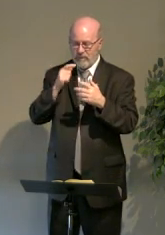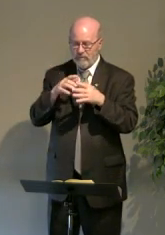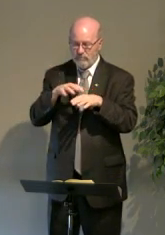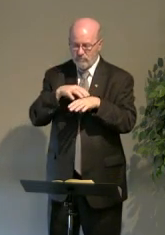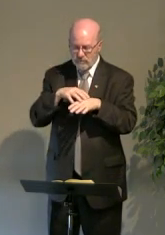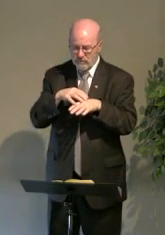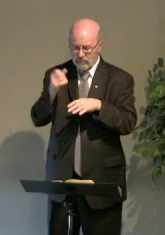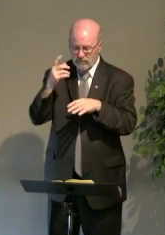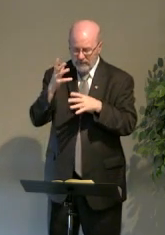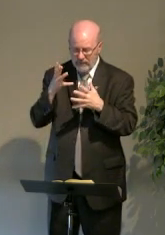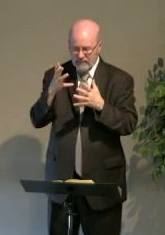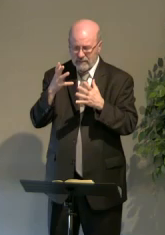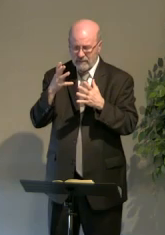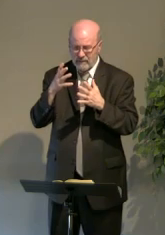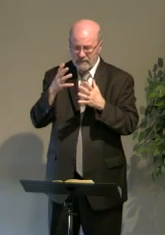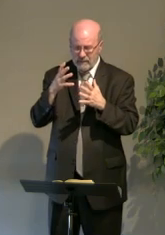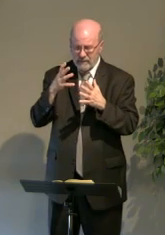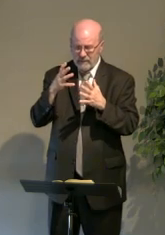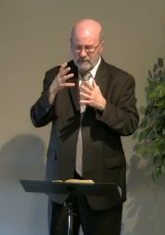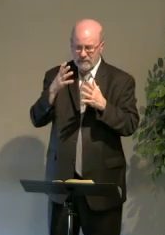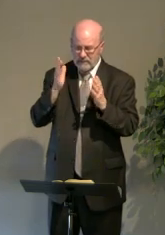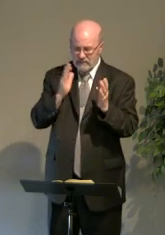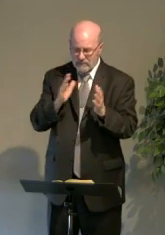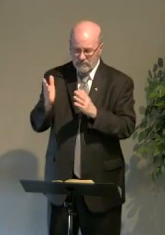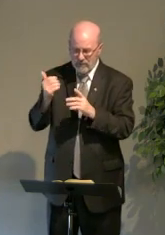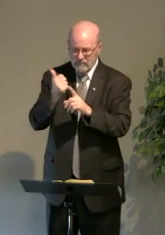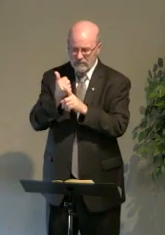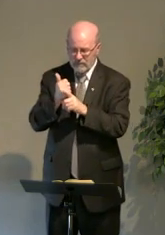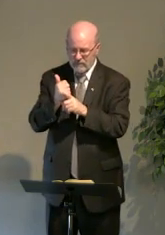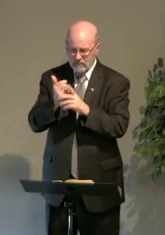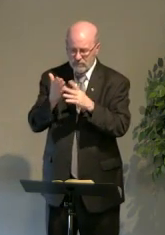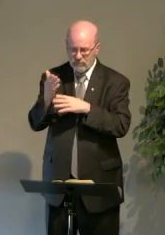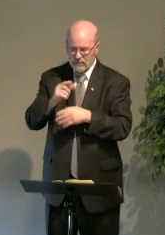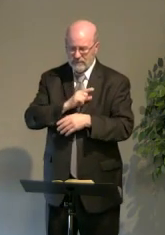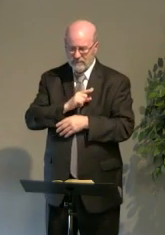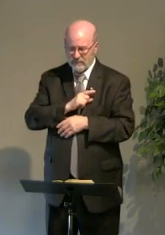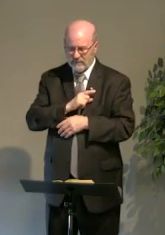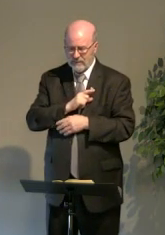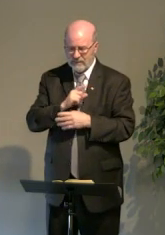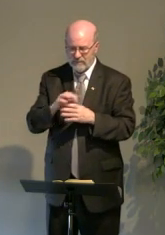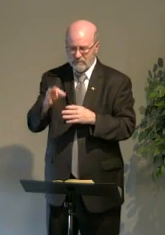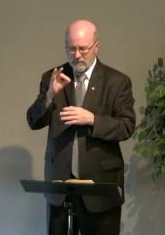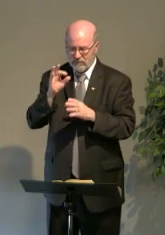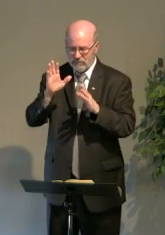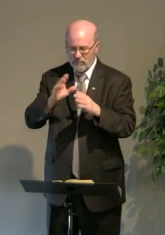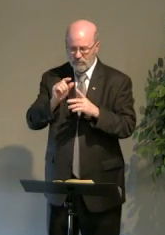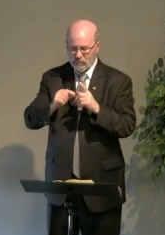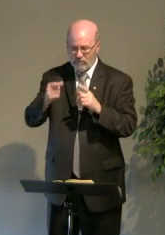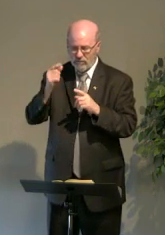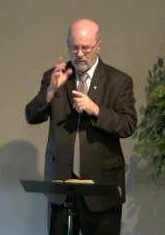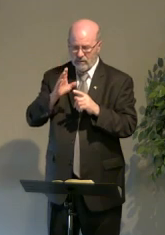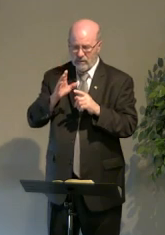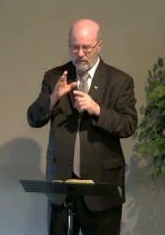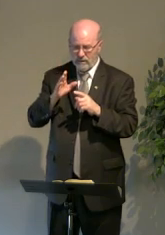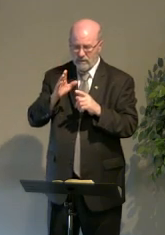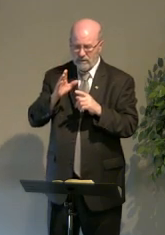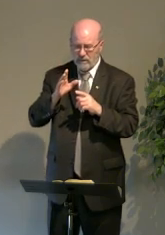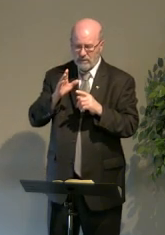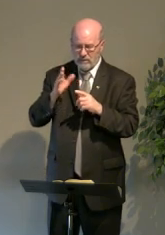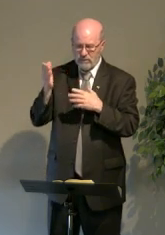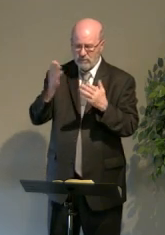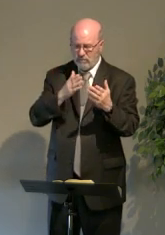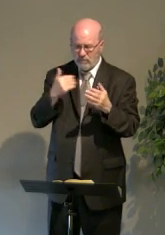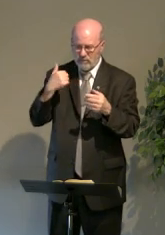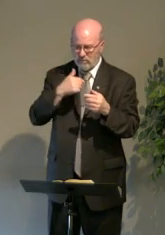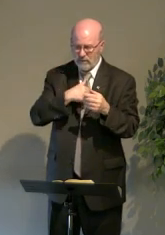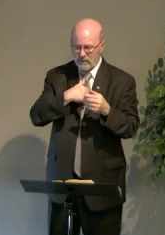and understand the plot of itself. And Lord, through the conviction of the Spirit and the wonderful word of God, Lord, you've brought